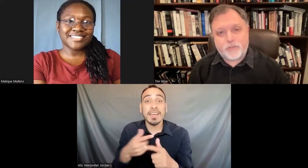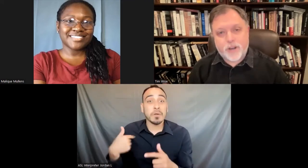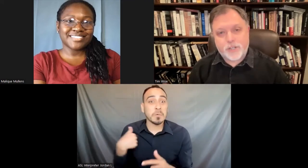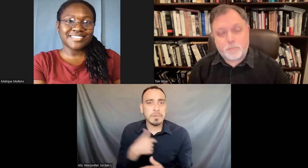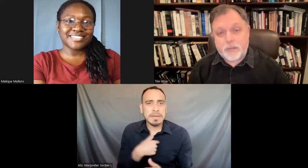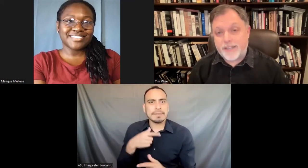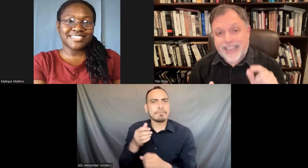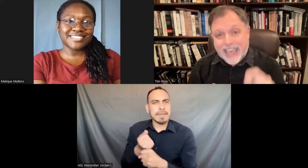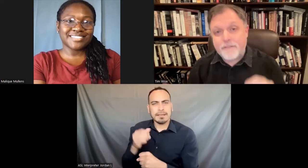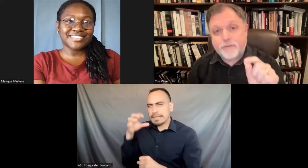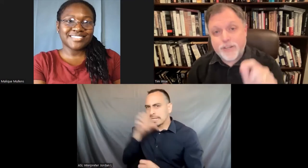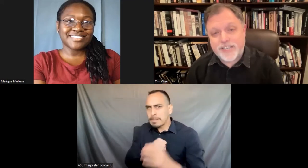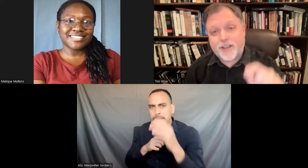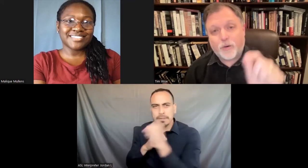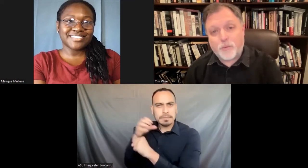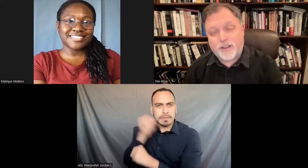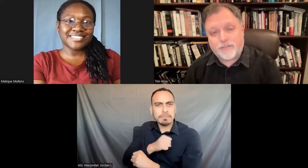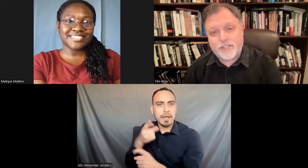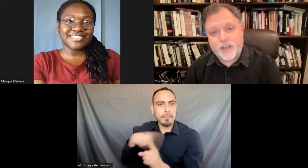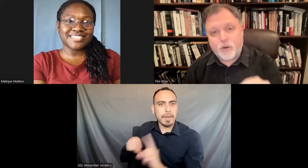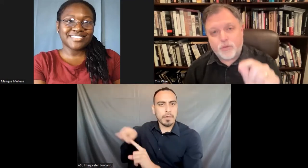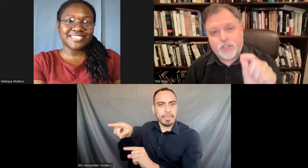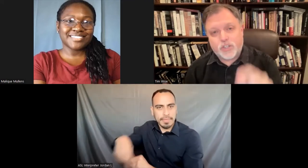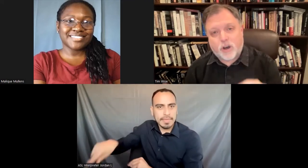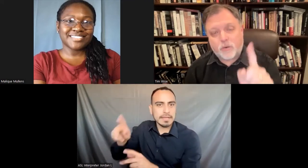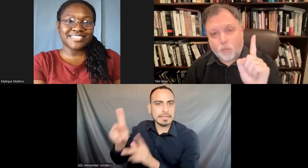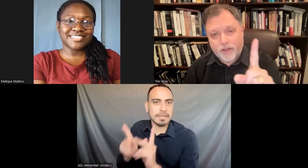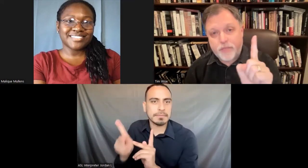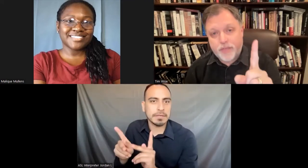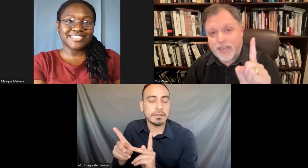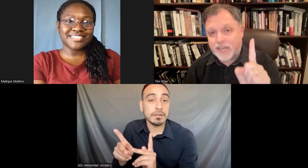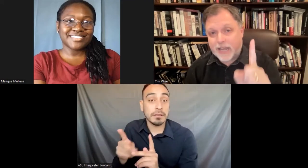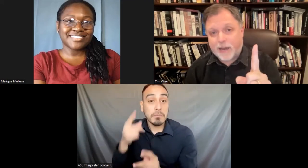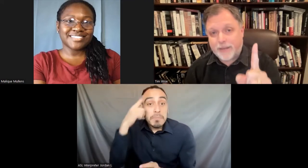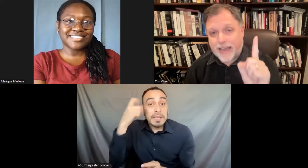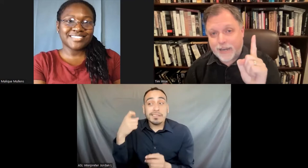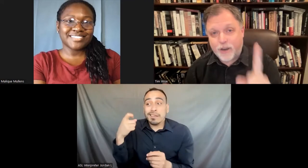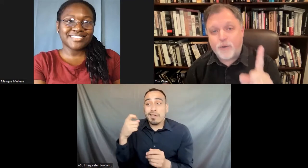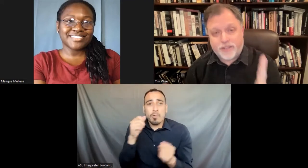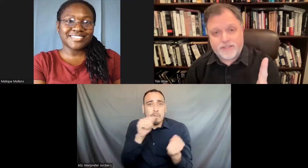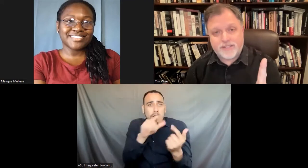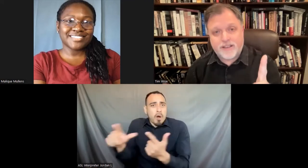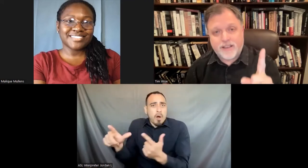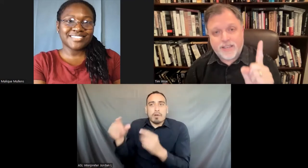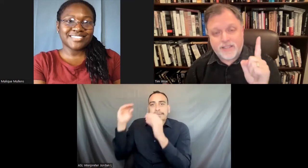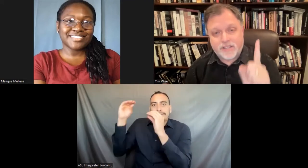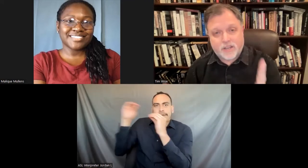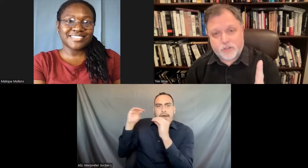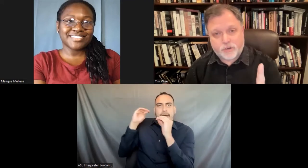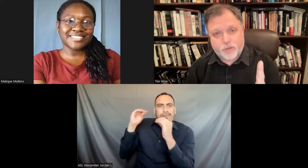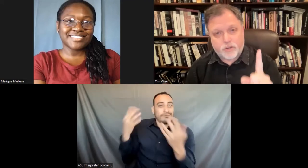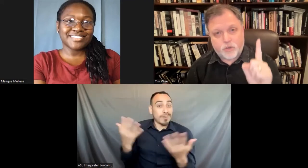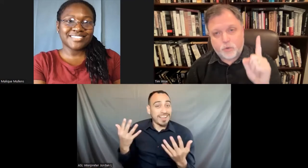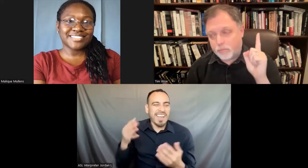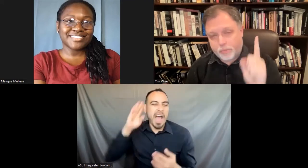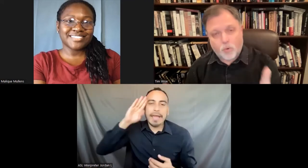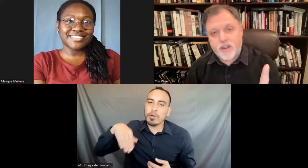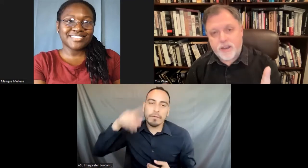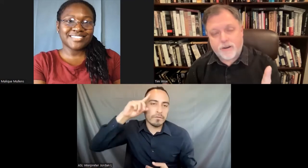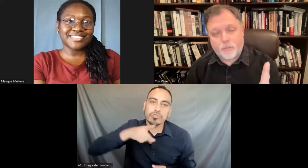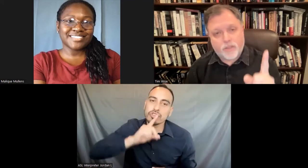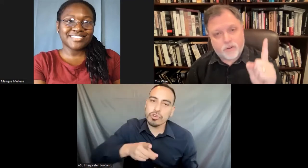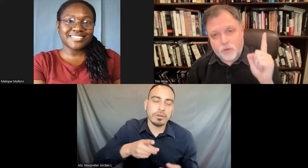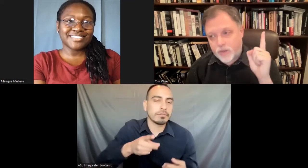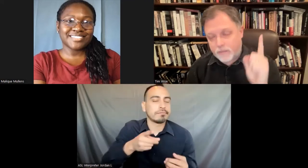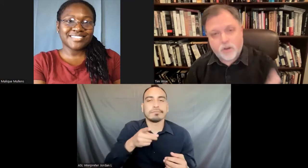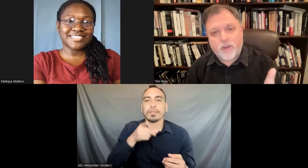of the structure, because every single one of us was taught one thing in common. I know this in this country, whether you were born